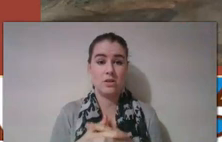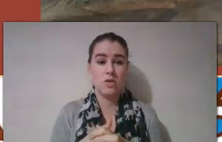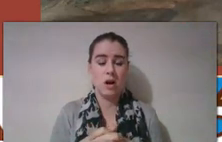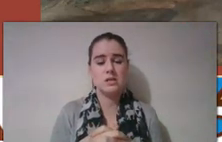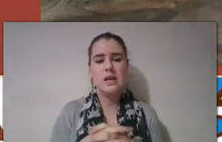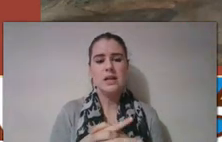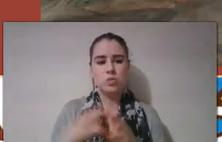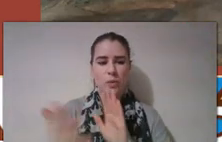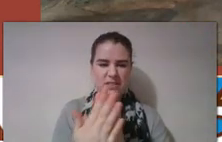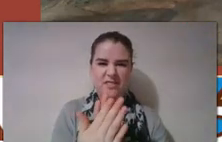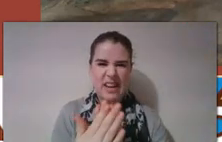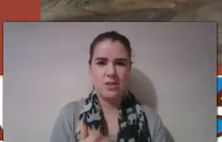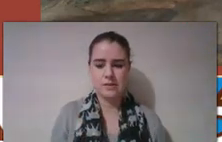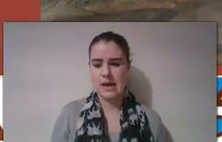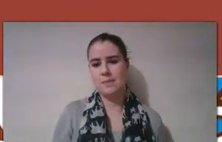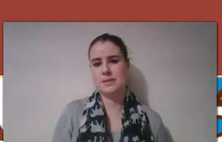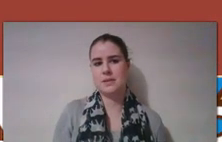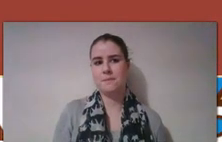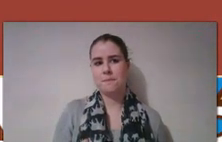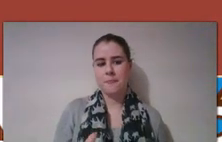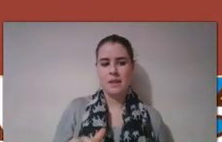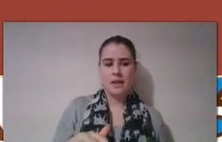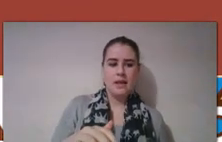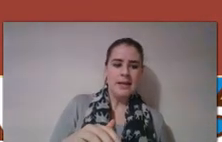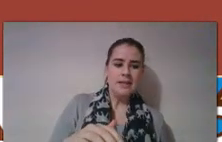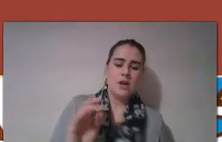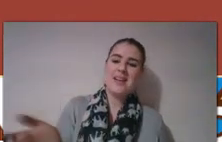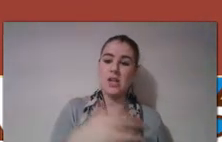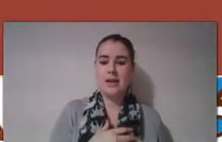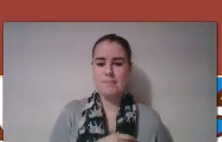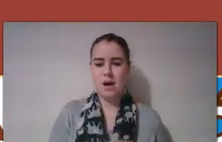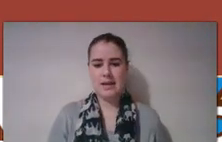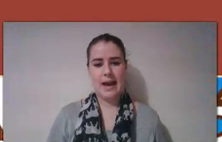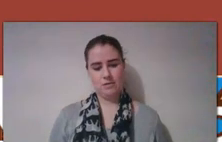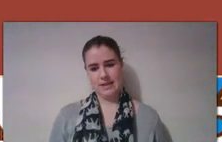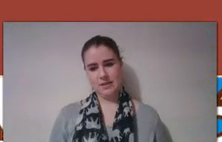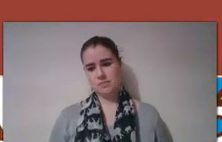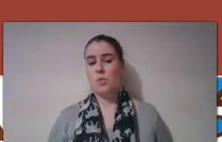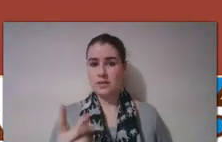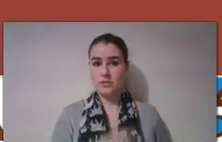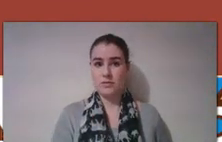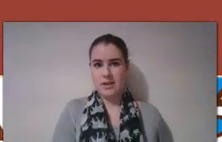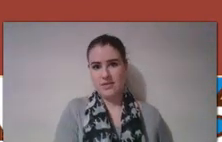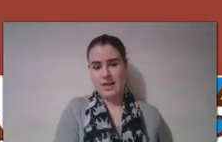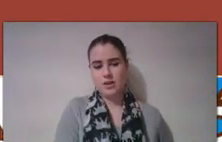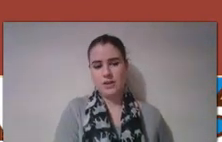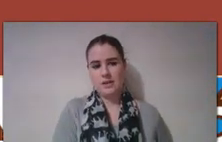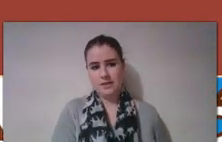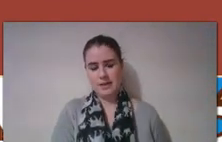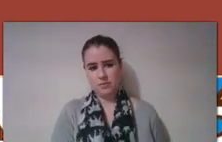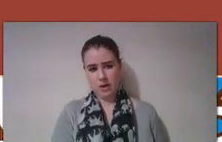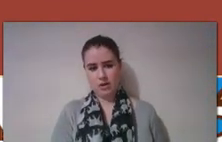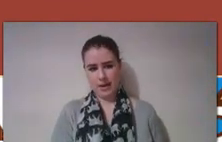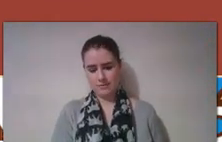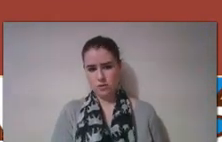and the grass to always fill in those gaps. So that's looking at Mayan houses. So well done for Ria for that. You did a